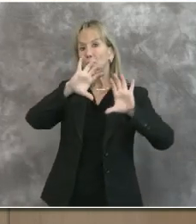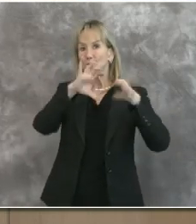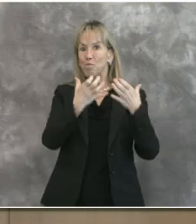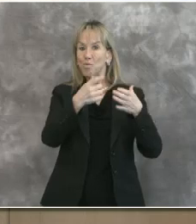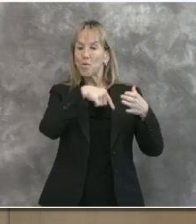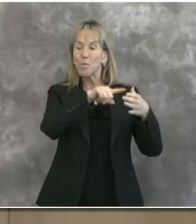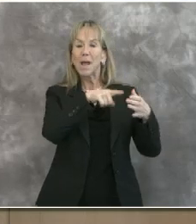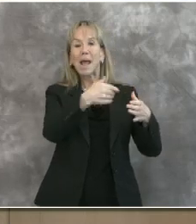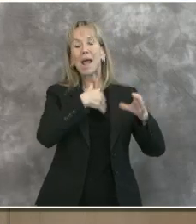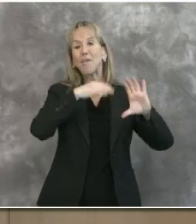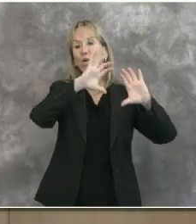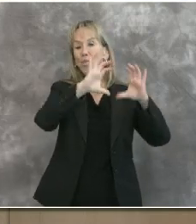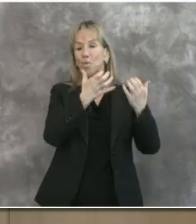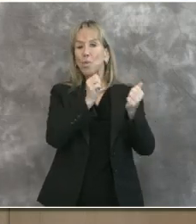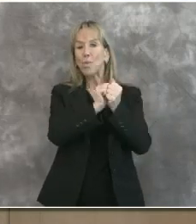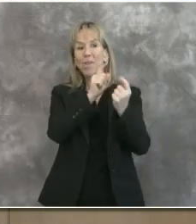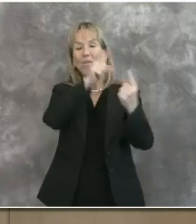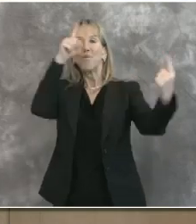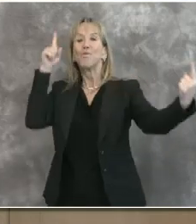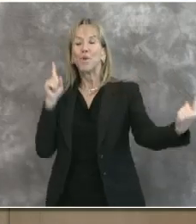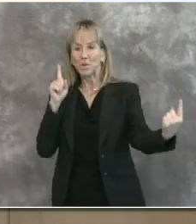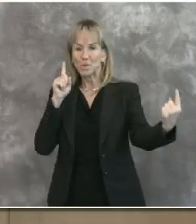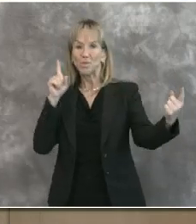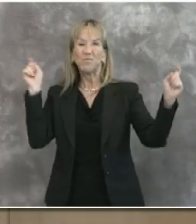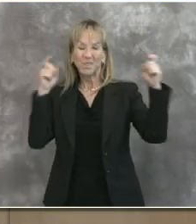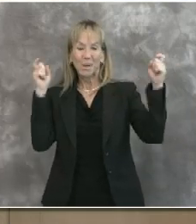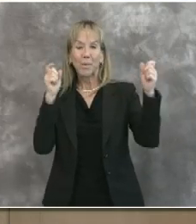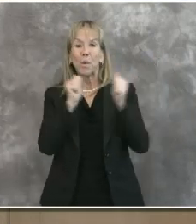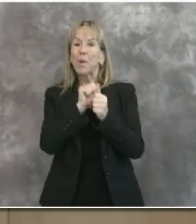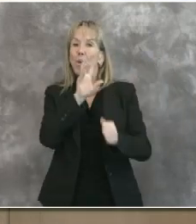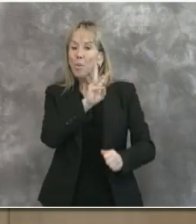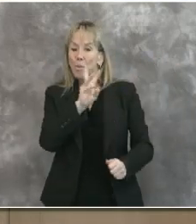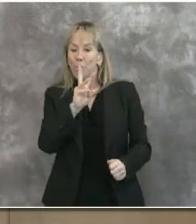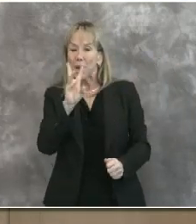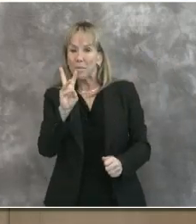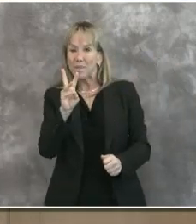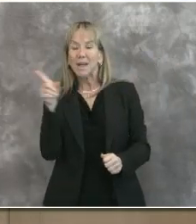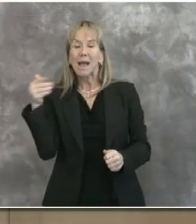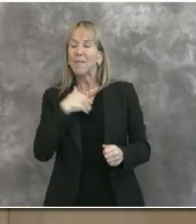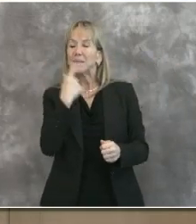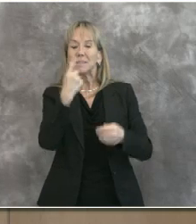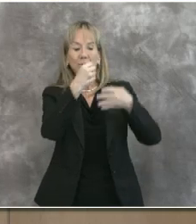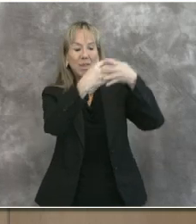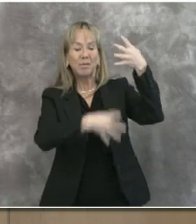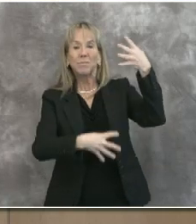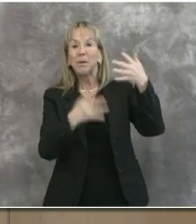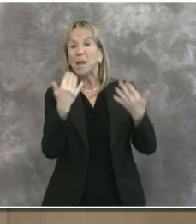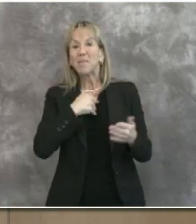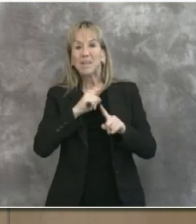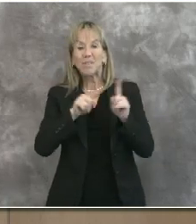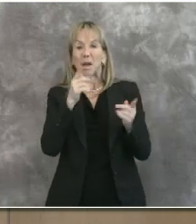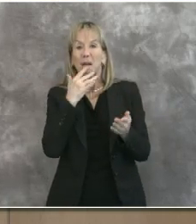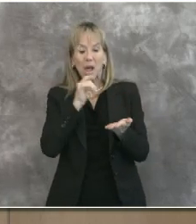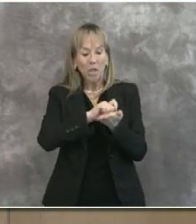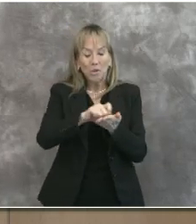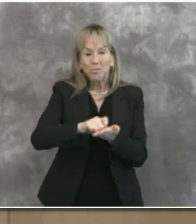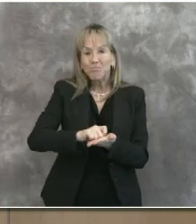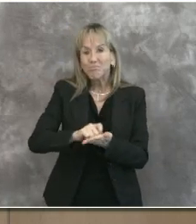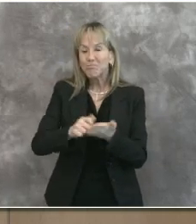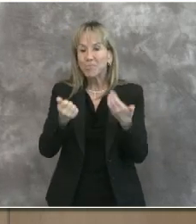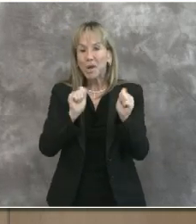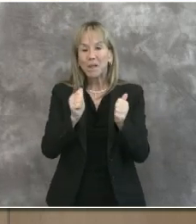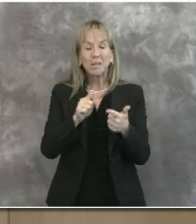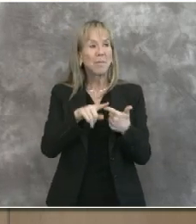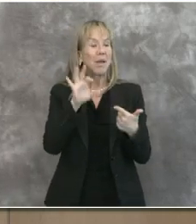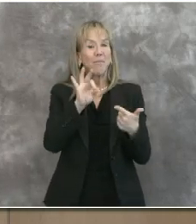Earth Day virtual celebration with a website that offers something for everyone, from coloring contests to Facebook Live